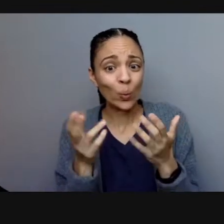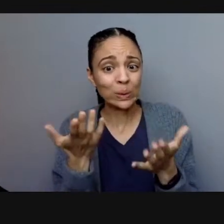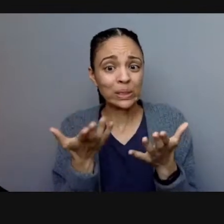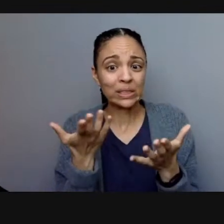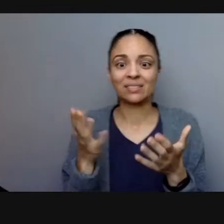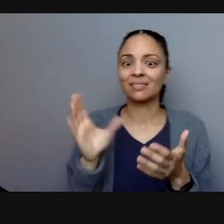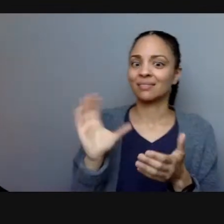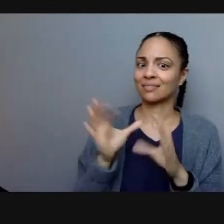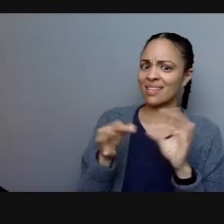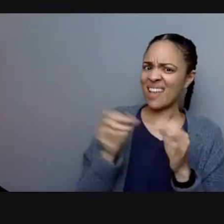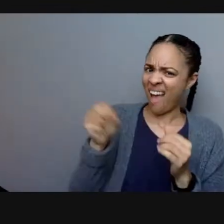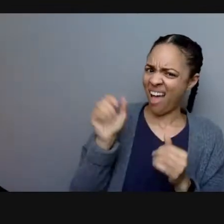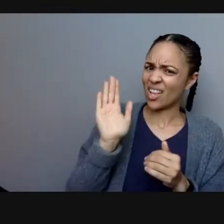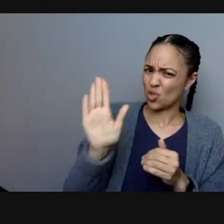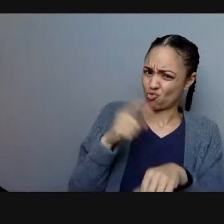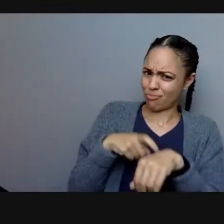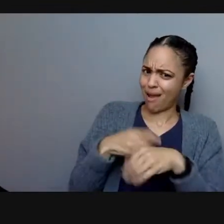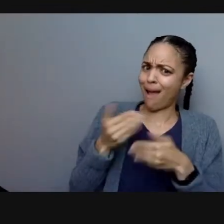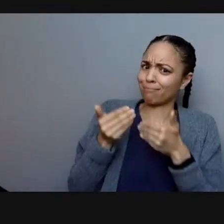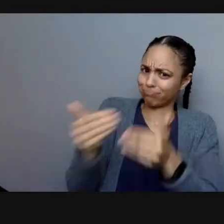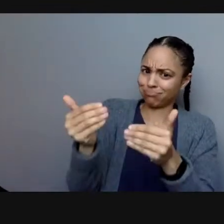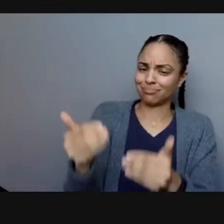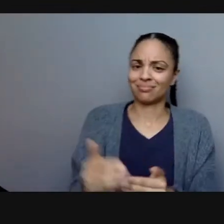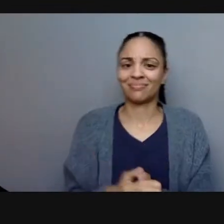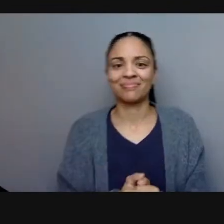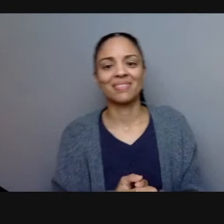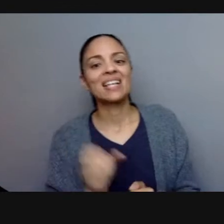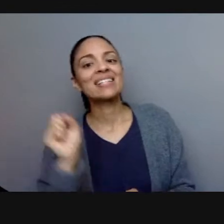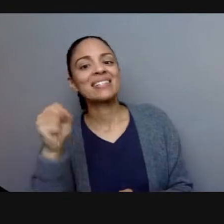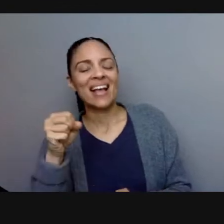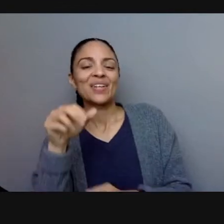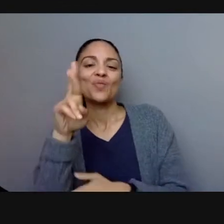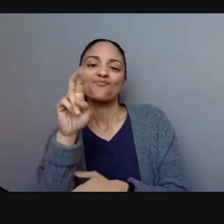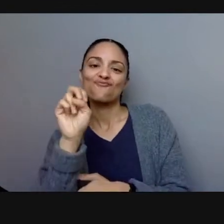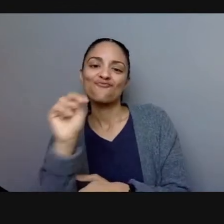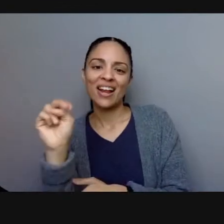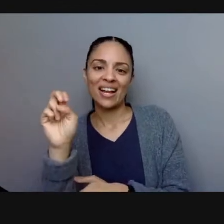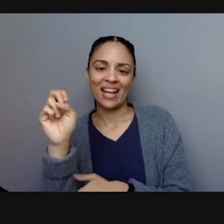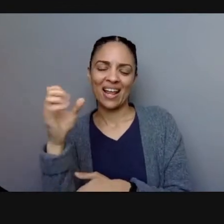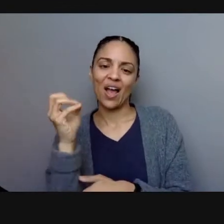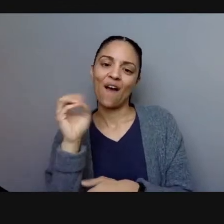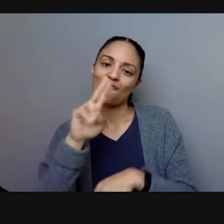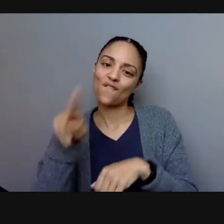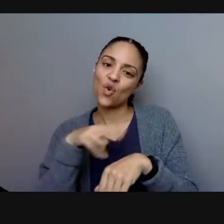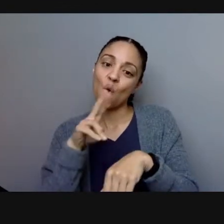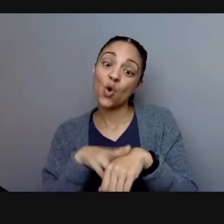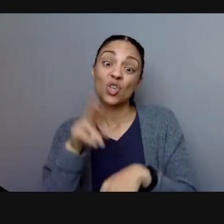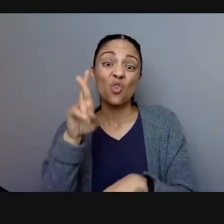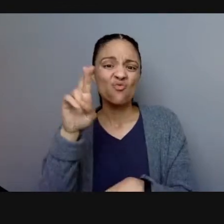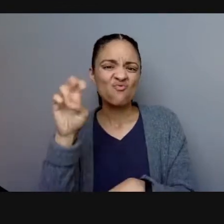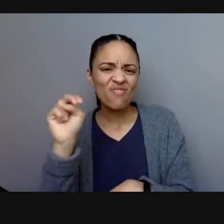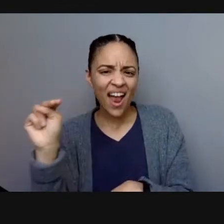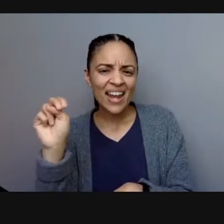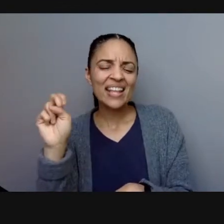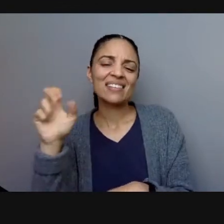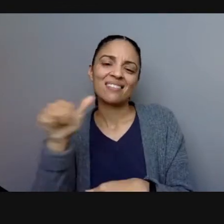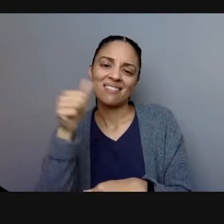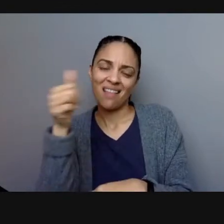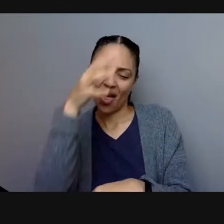of course, Big Ren, again. And Rennie would tell me because we didn't